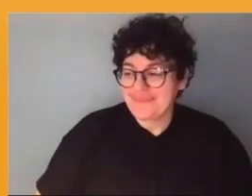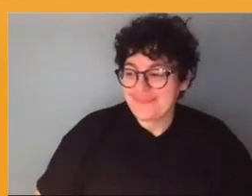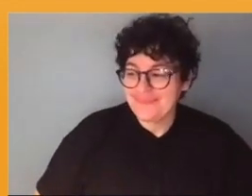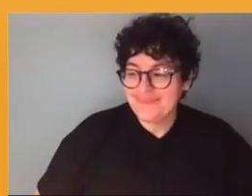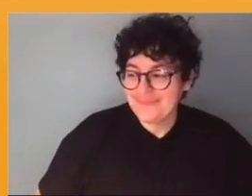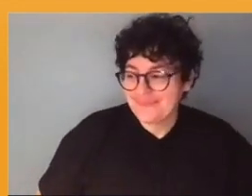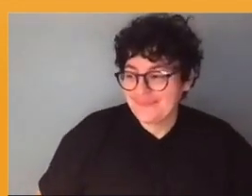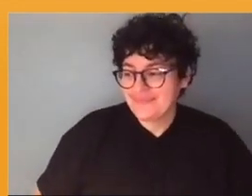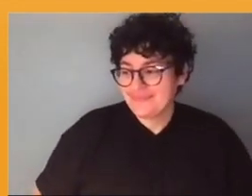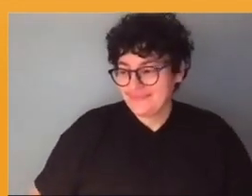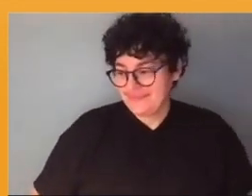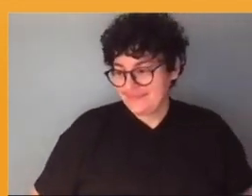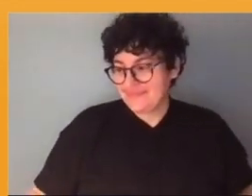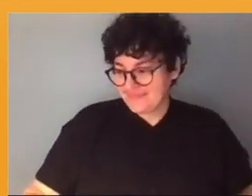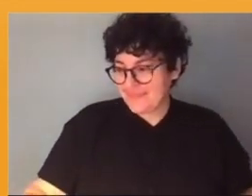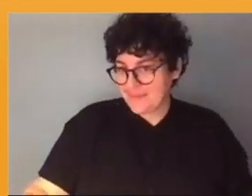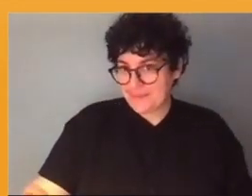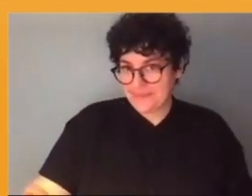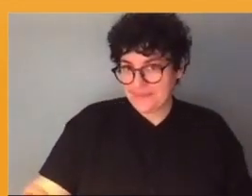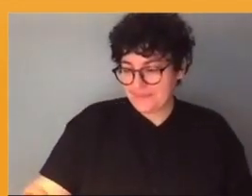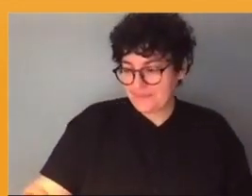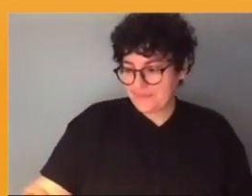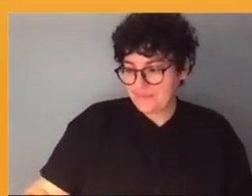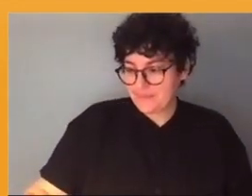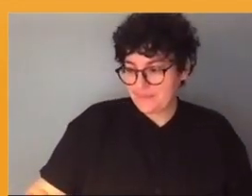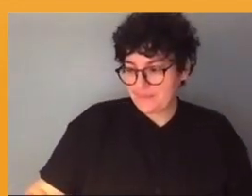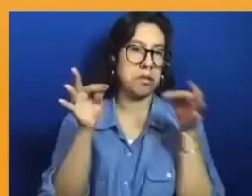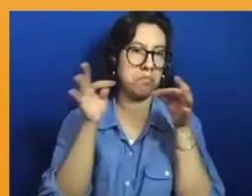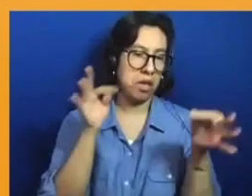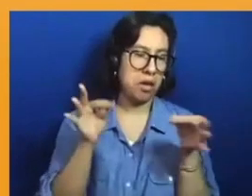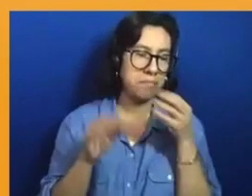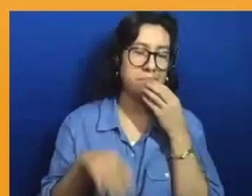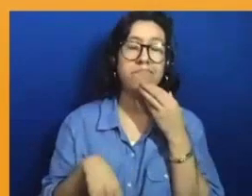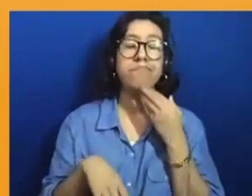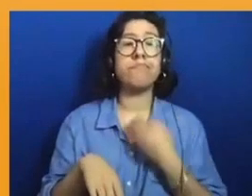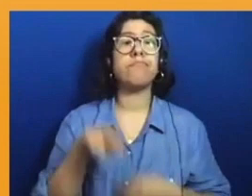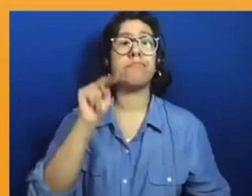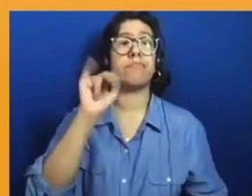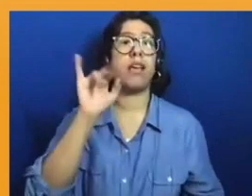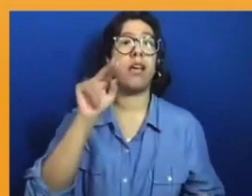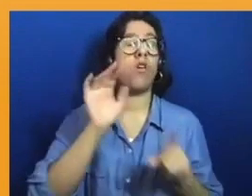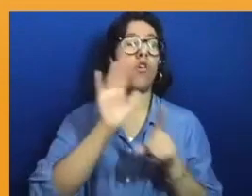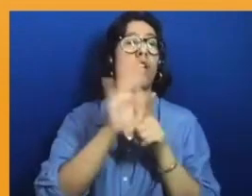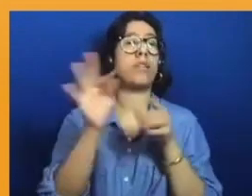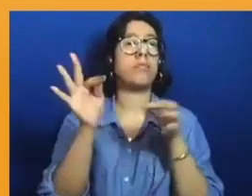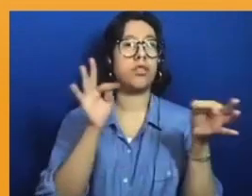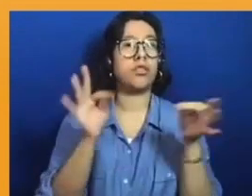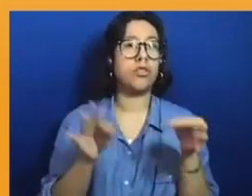As Naina explained, a lot of her explanations,